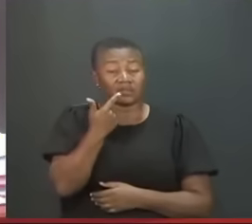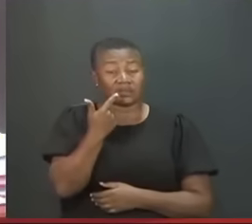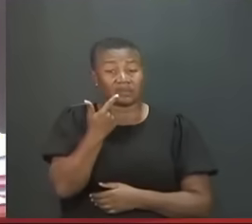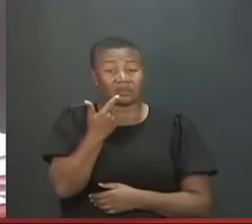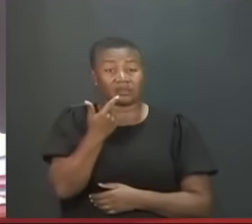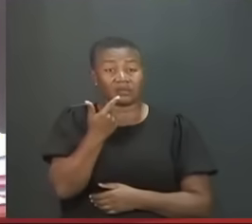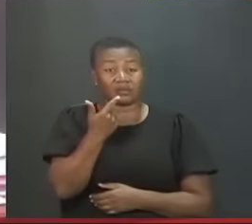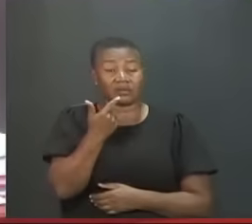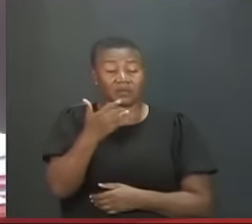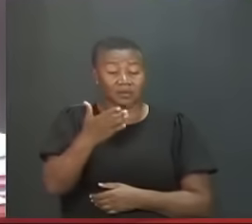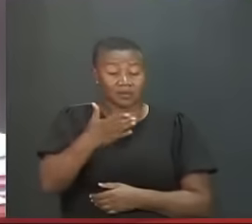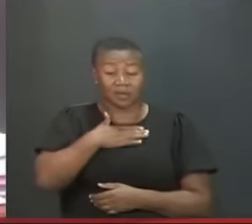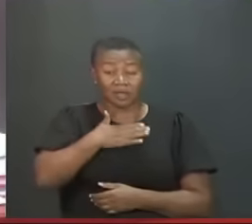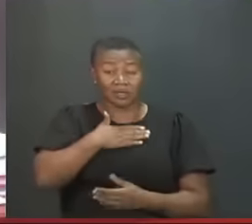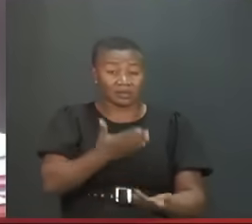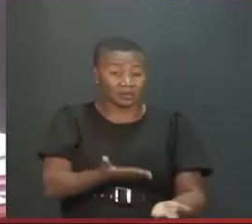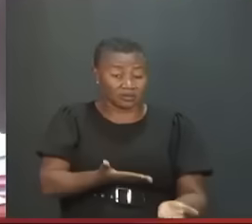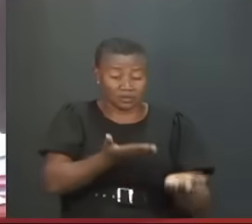my submission